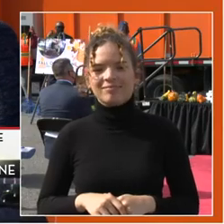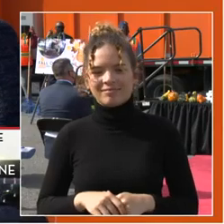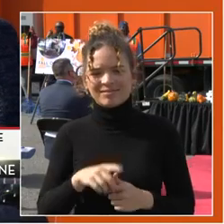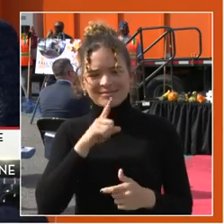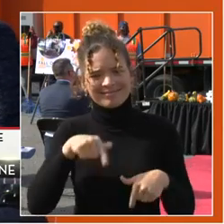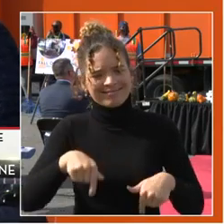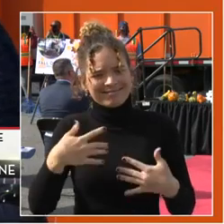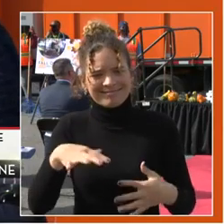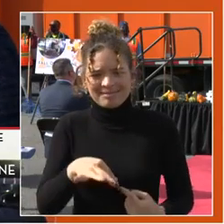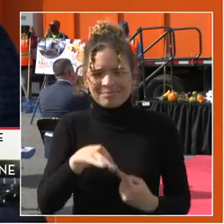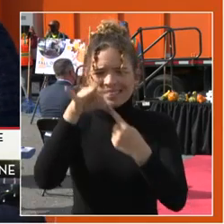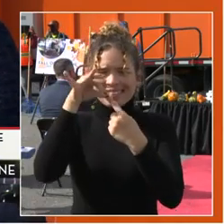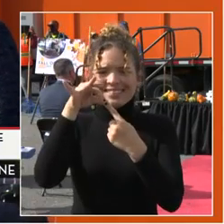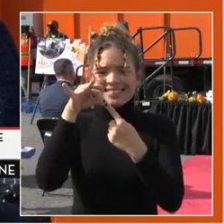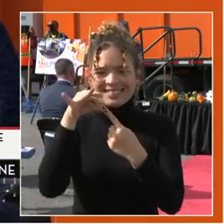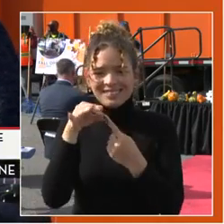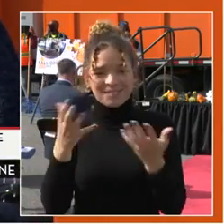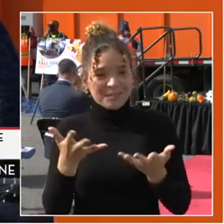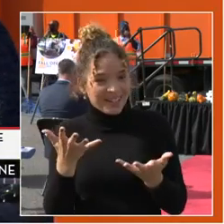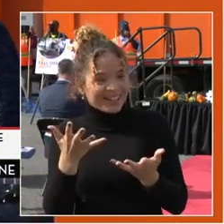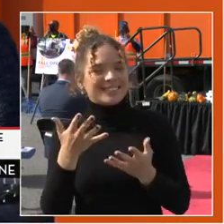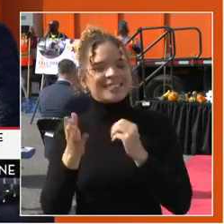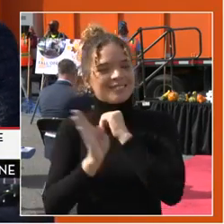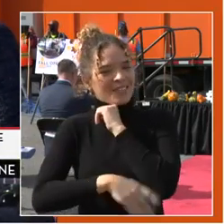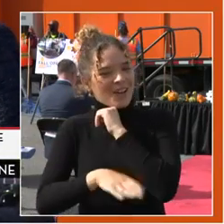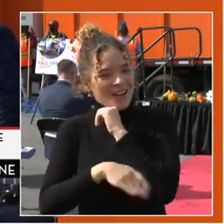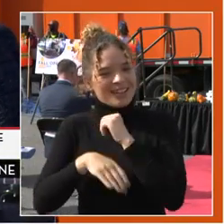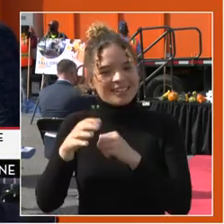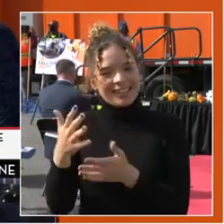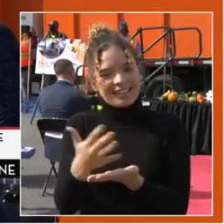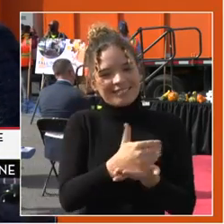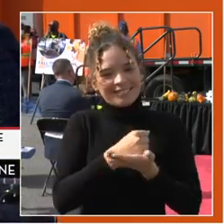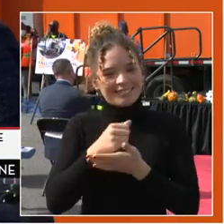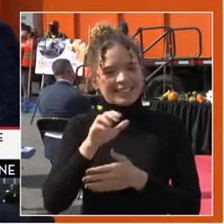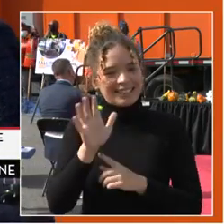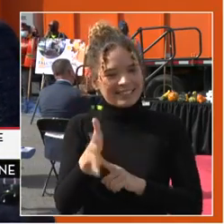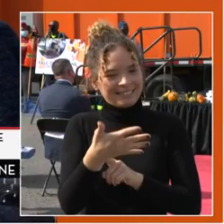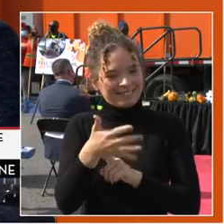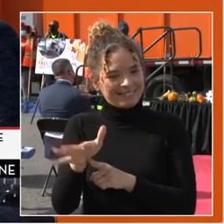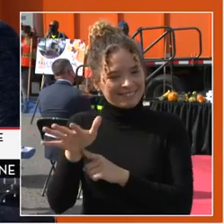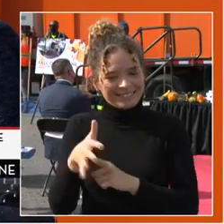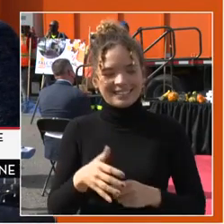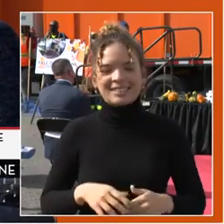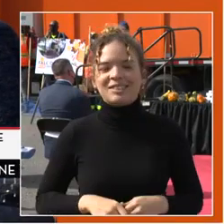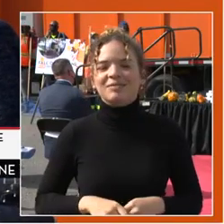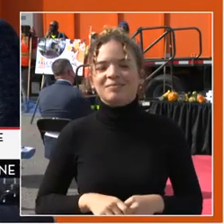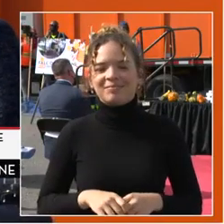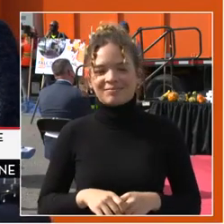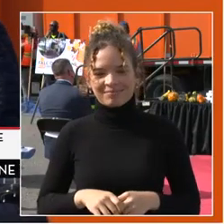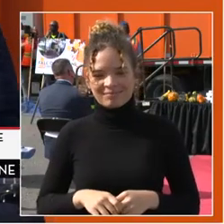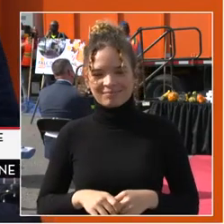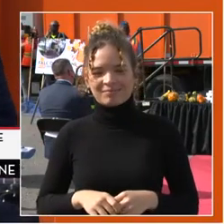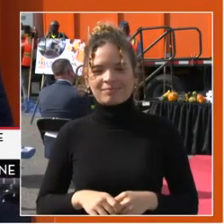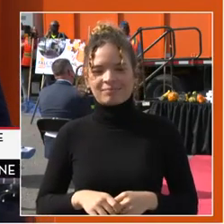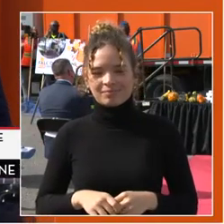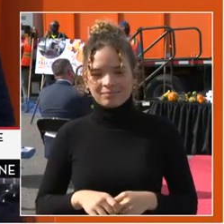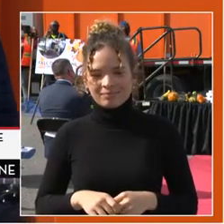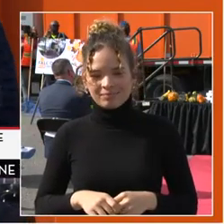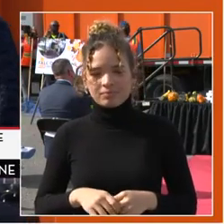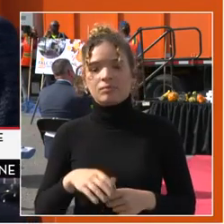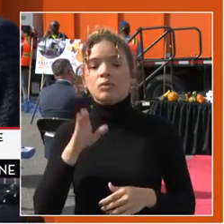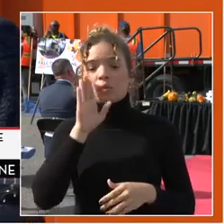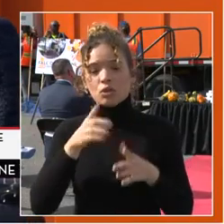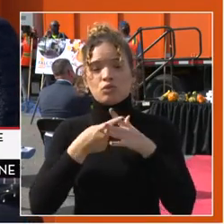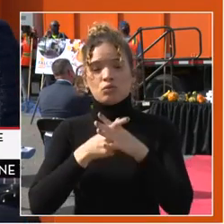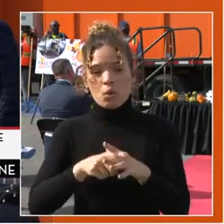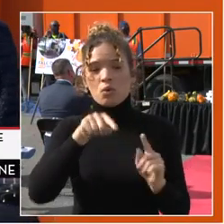not, Monday is November the 1st. Beginning Monday, this is a reminder, leaf season begins in Washington, D.C.